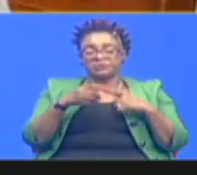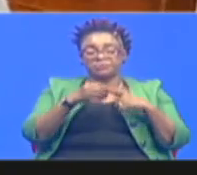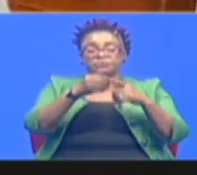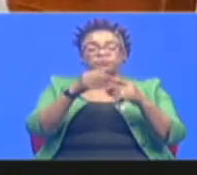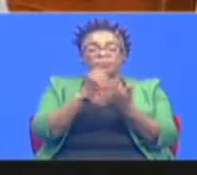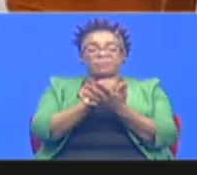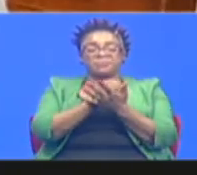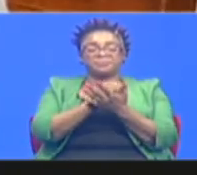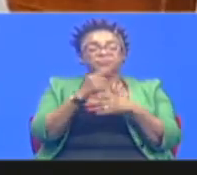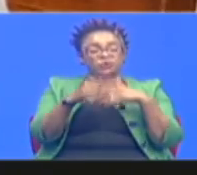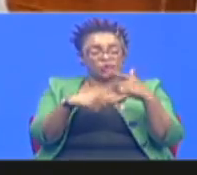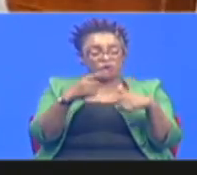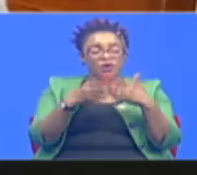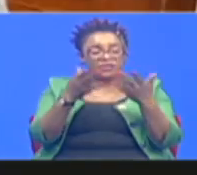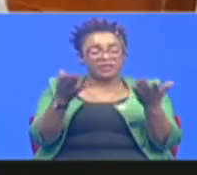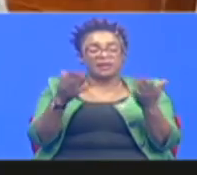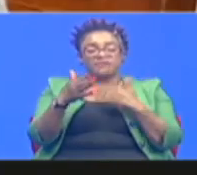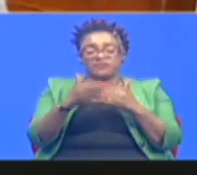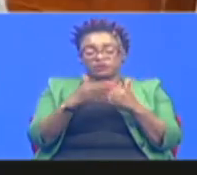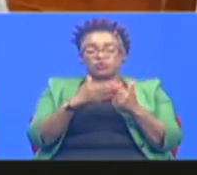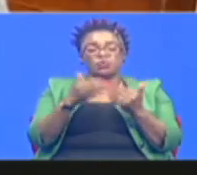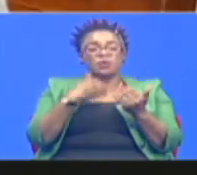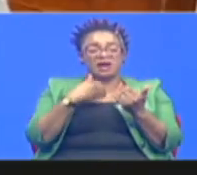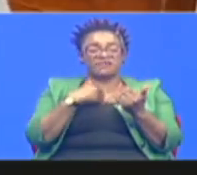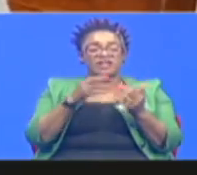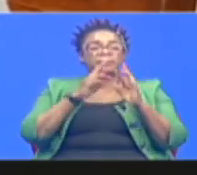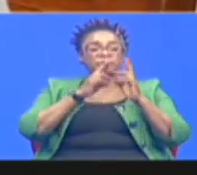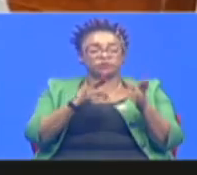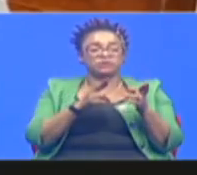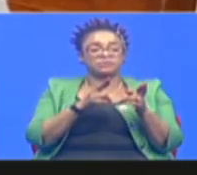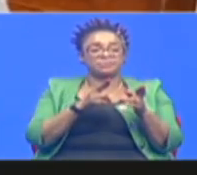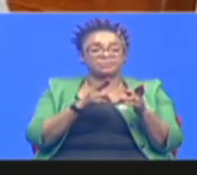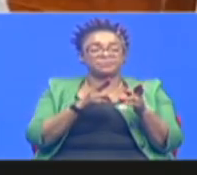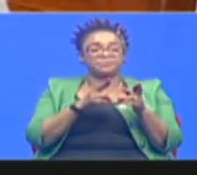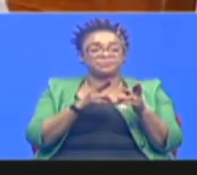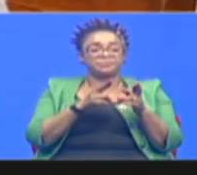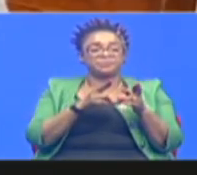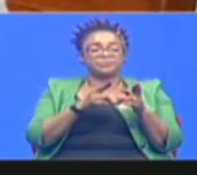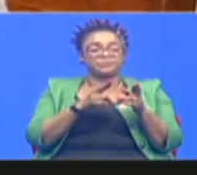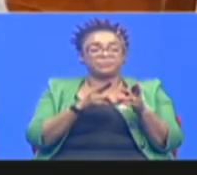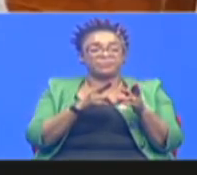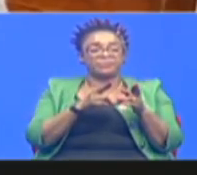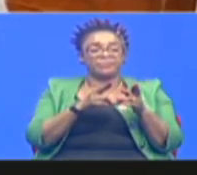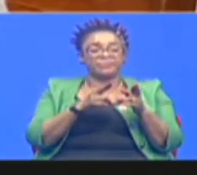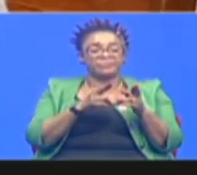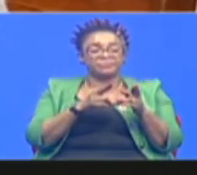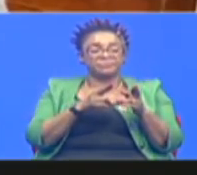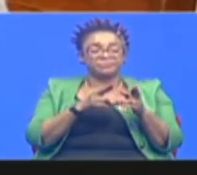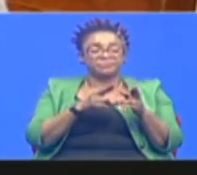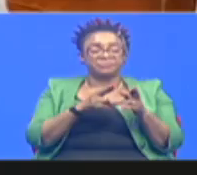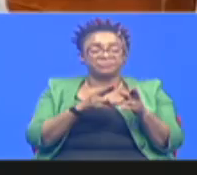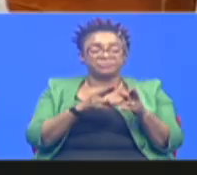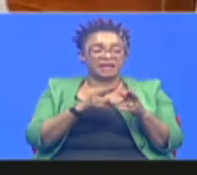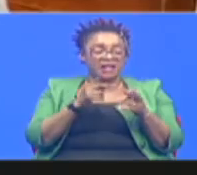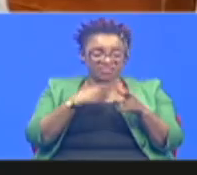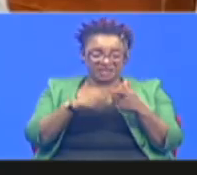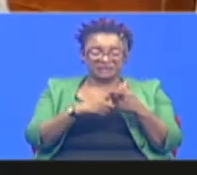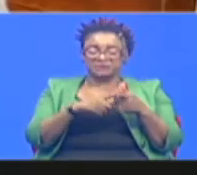and very soon we'll be having the report. And necessary recommendation, if it means going to